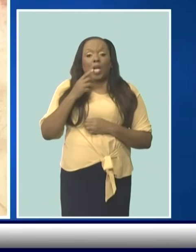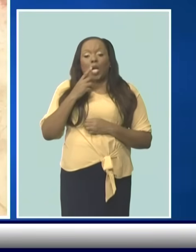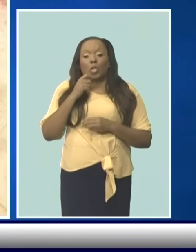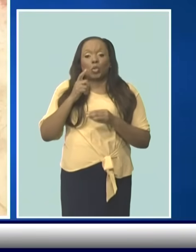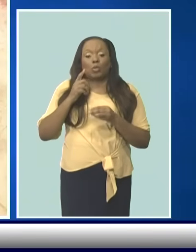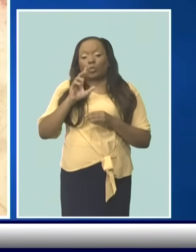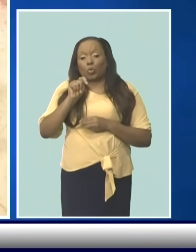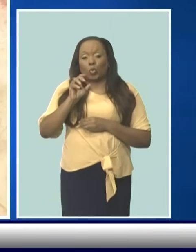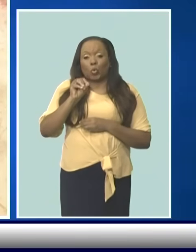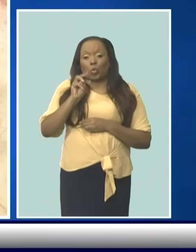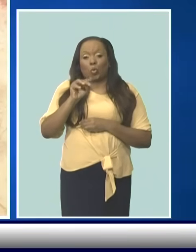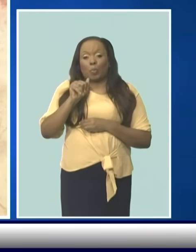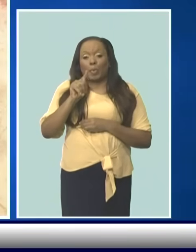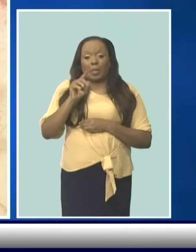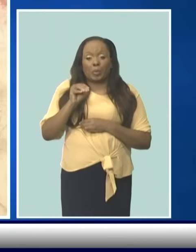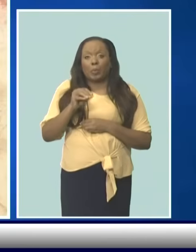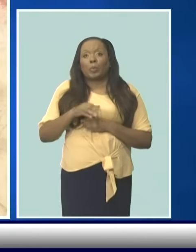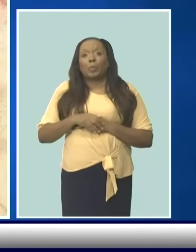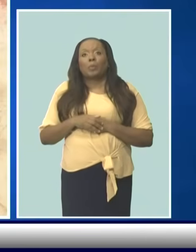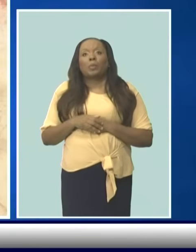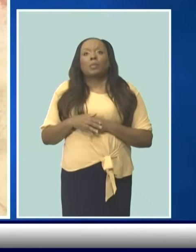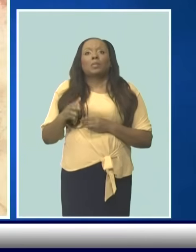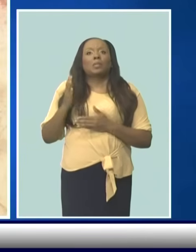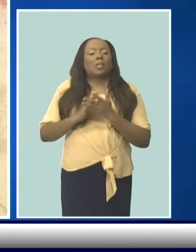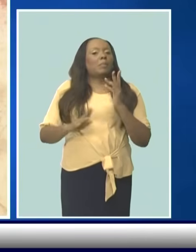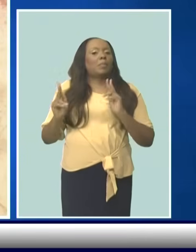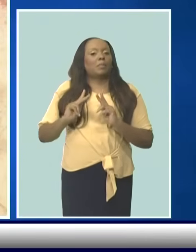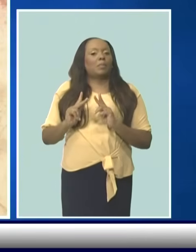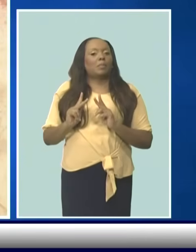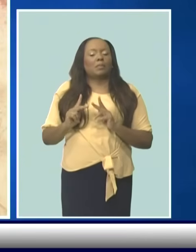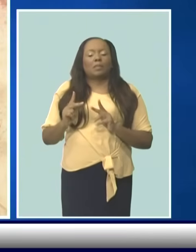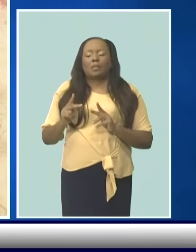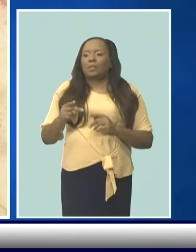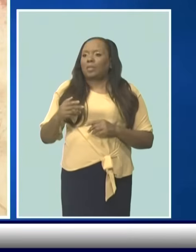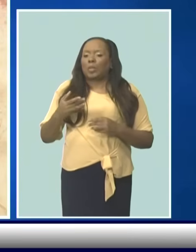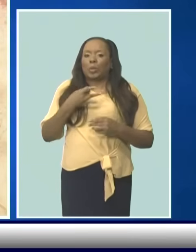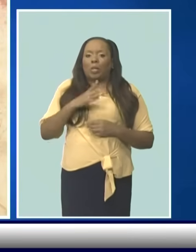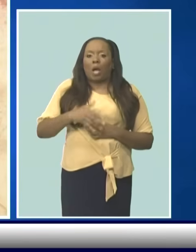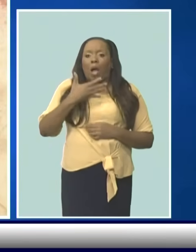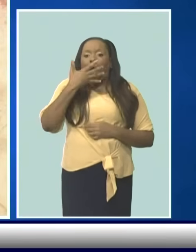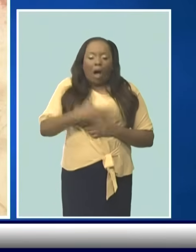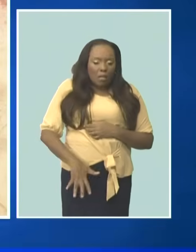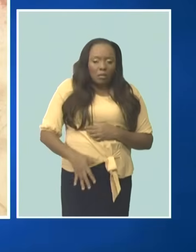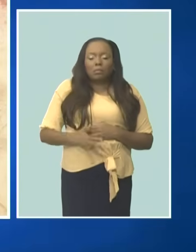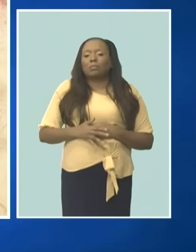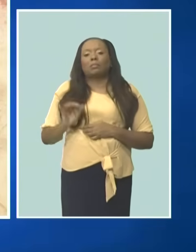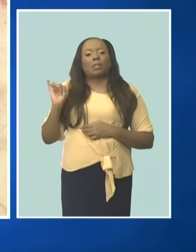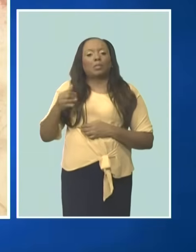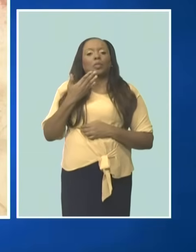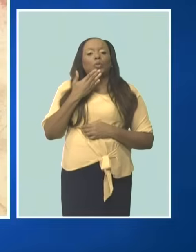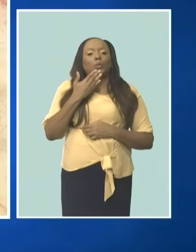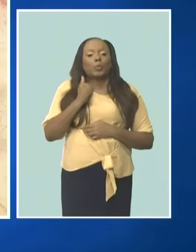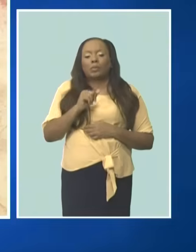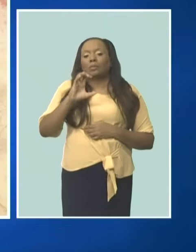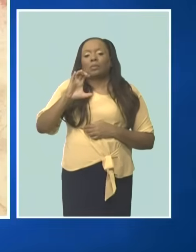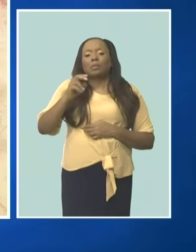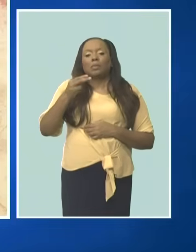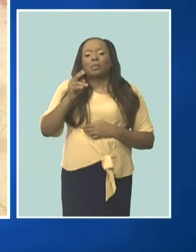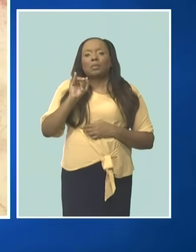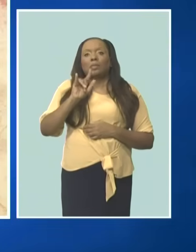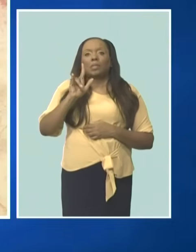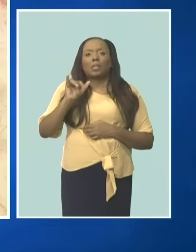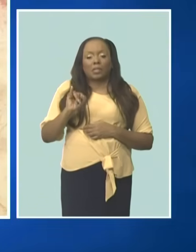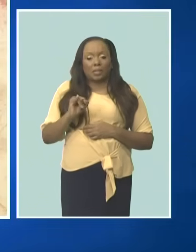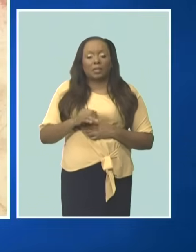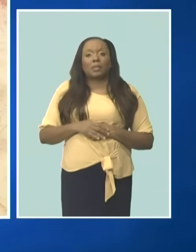I also have this one. This one I made for people who can't handle heat as much. This one is the sweet chili, hot intentions. It